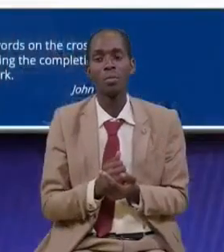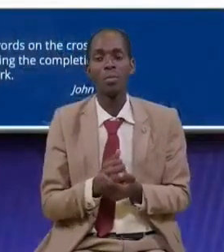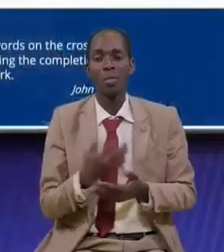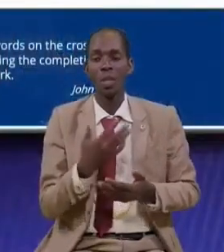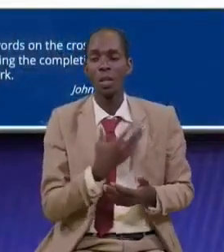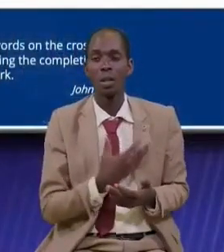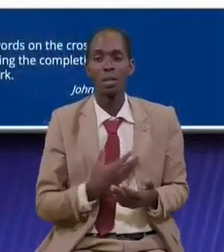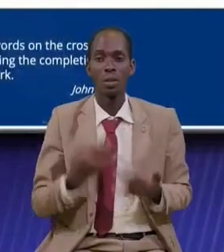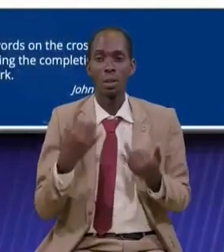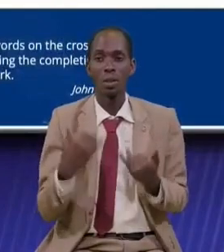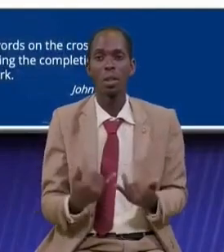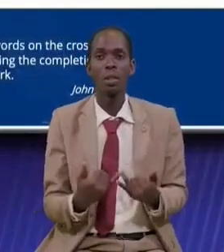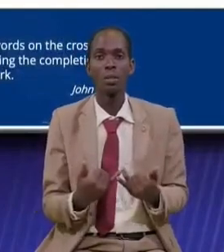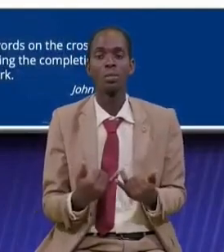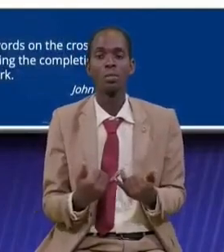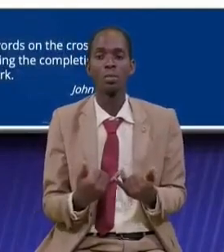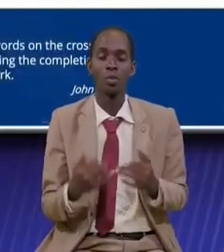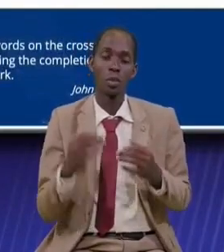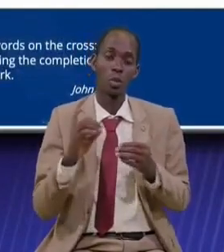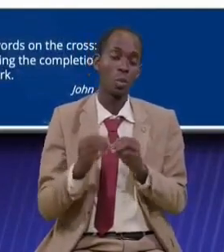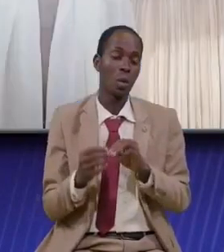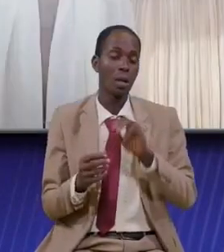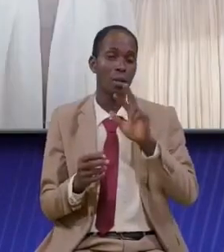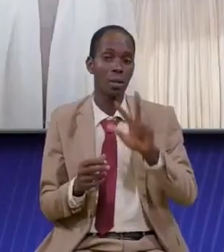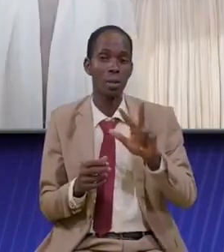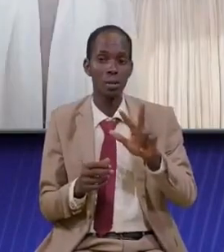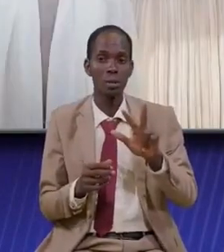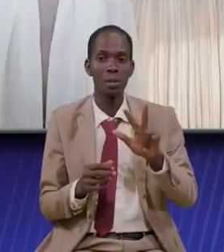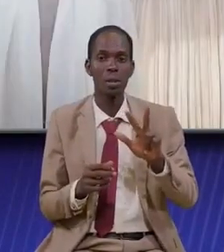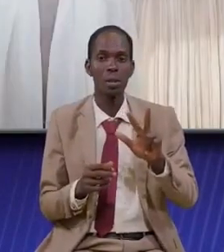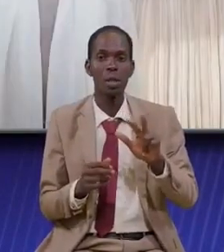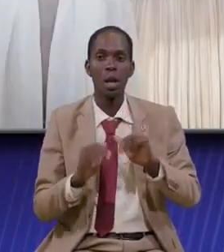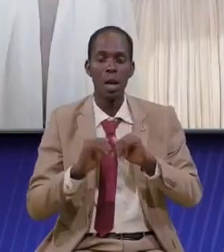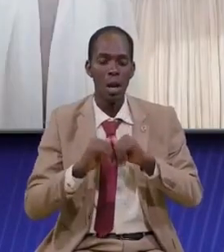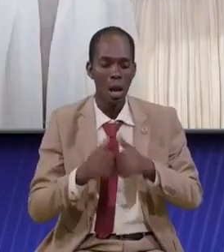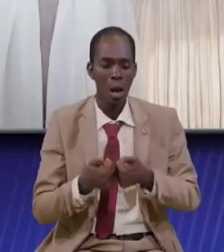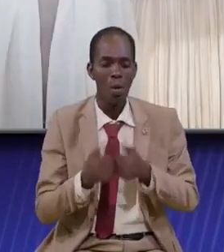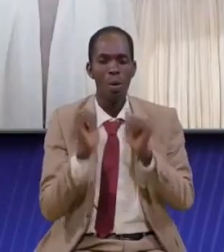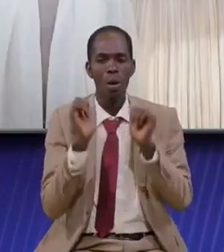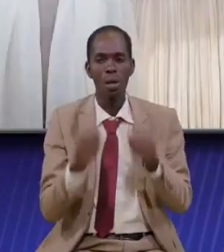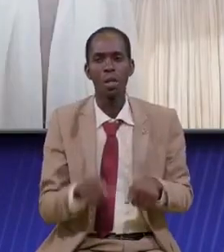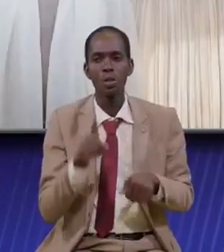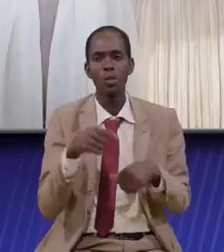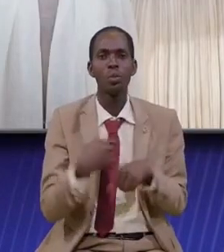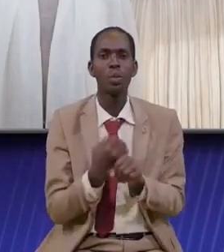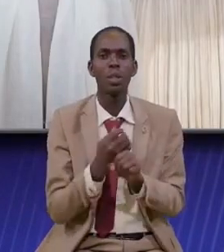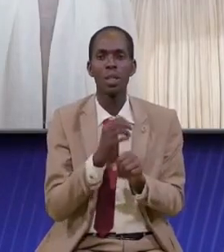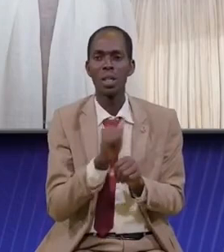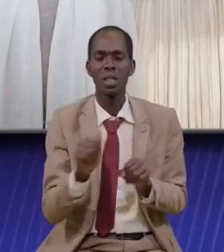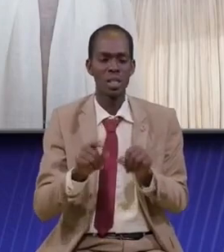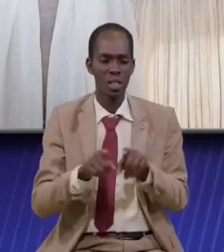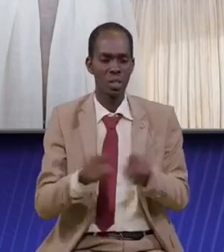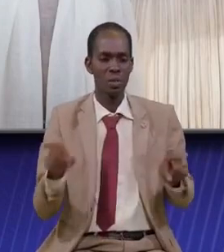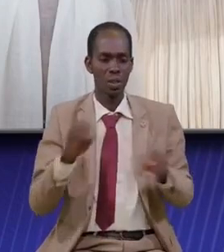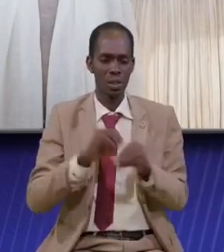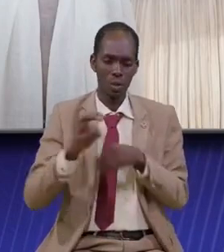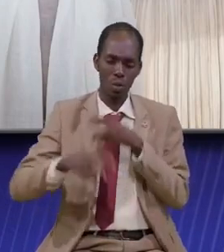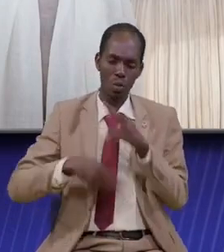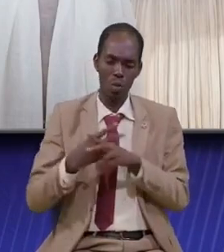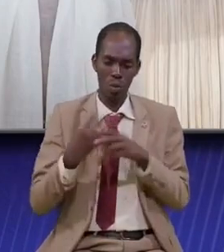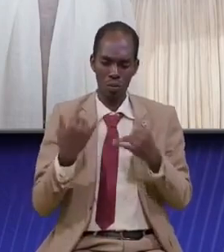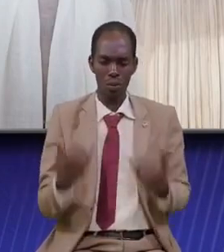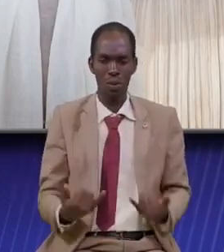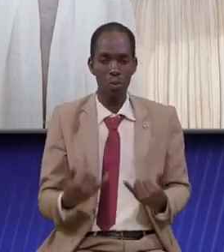into our point number three, which is how can we make a difference even in this world today? We have seen some examples of